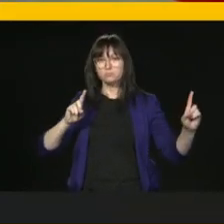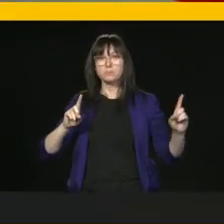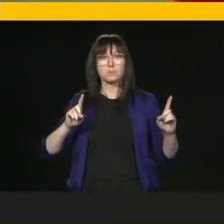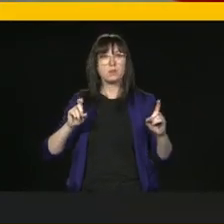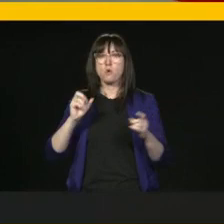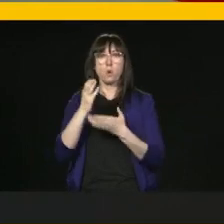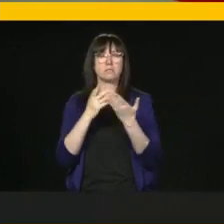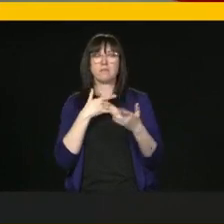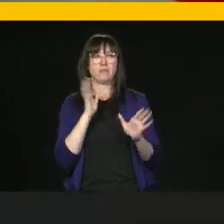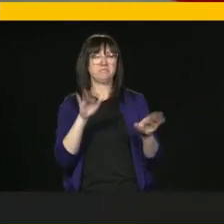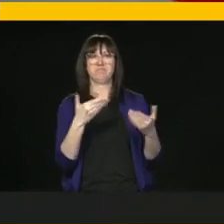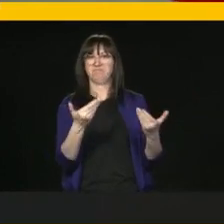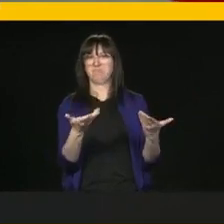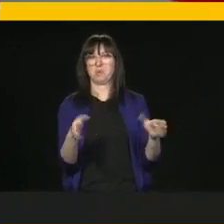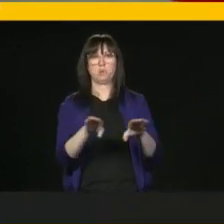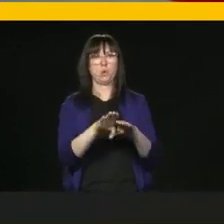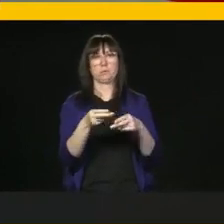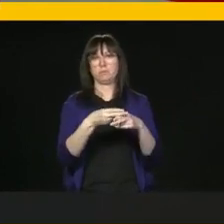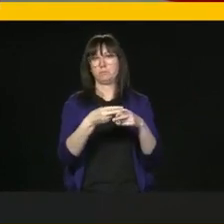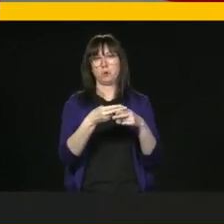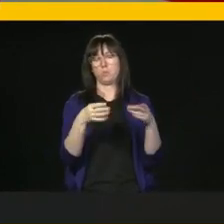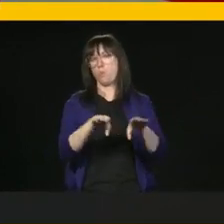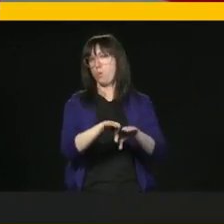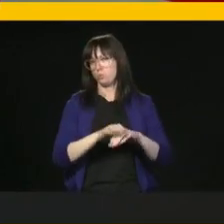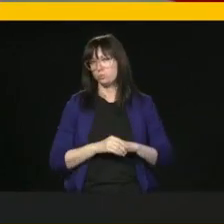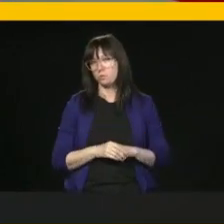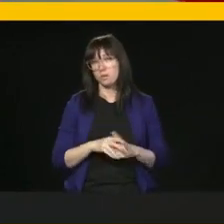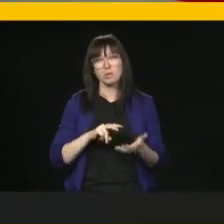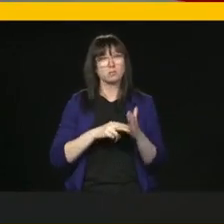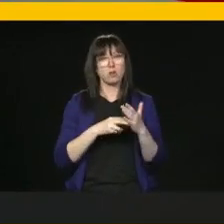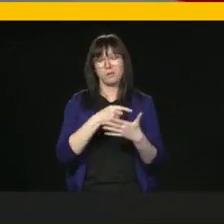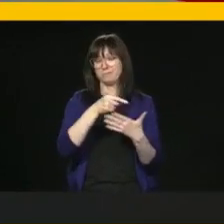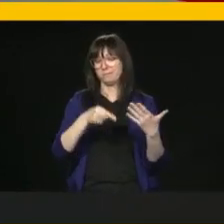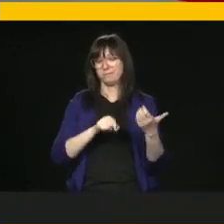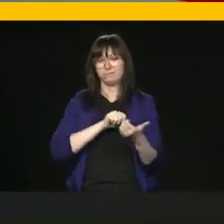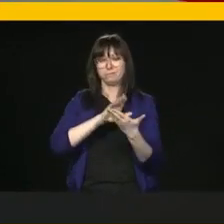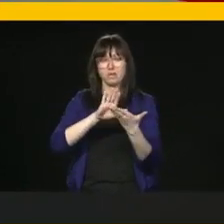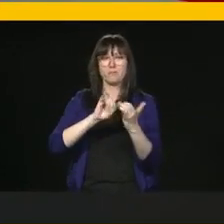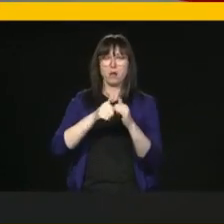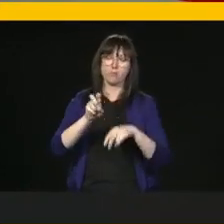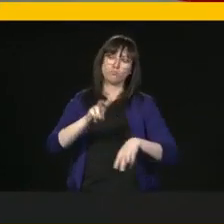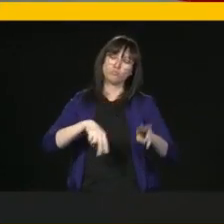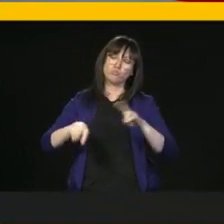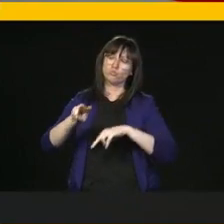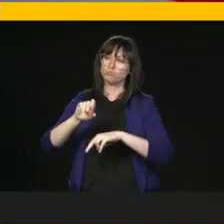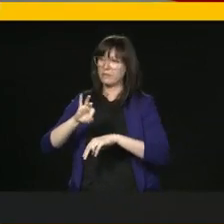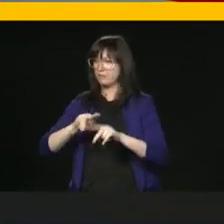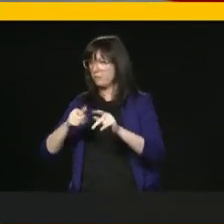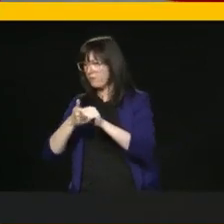basis. So there are ways in which you monitor whether people are compliant as well.